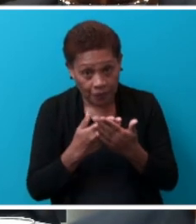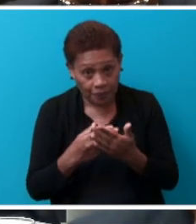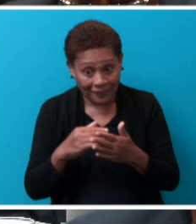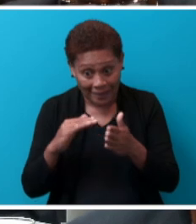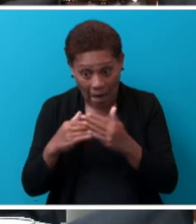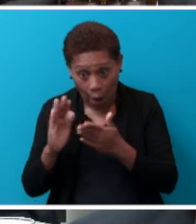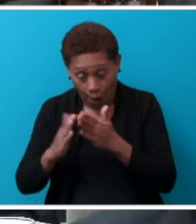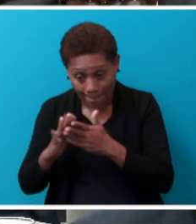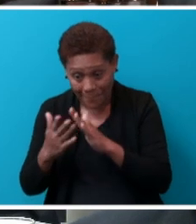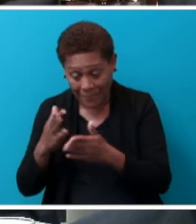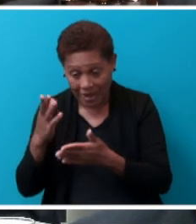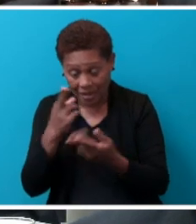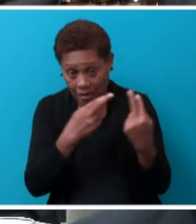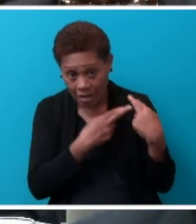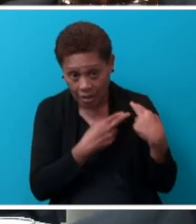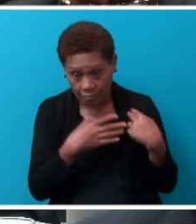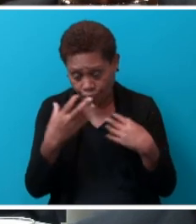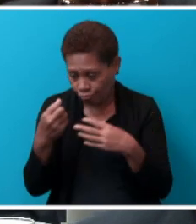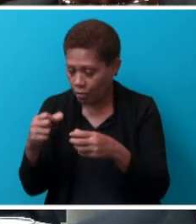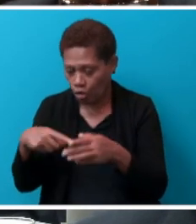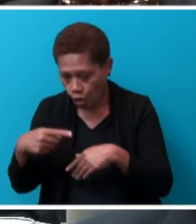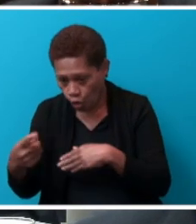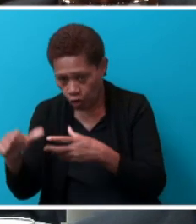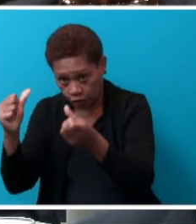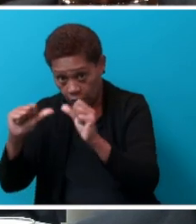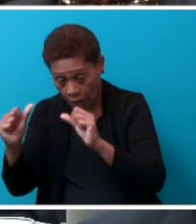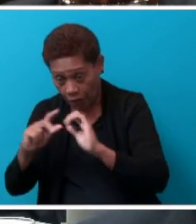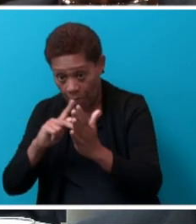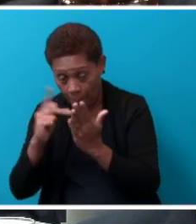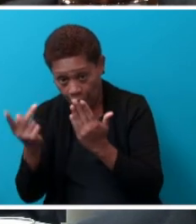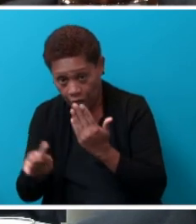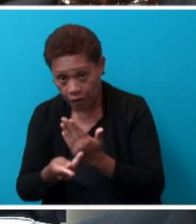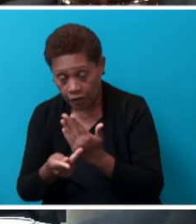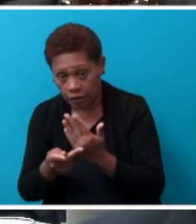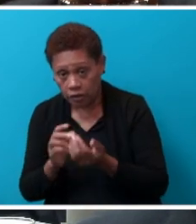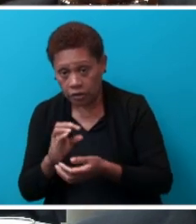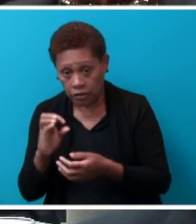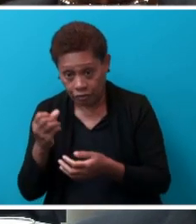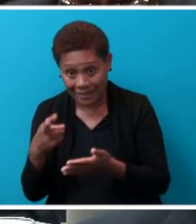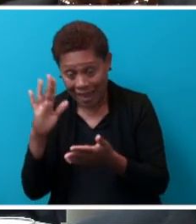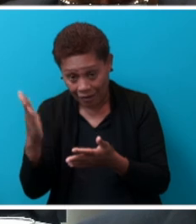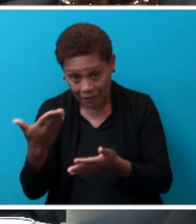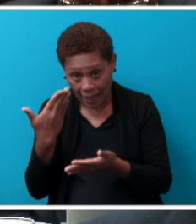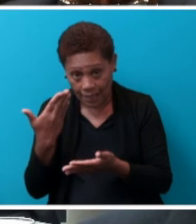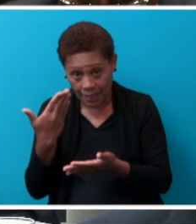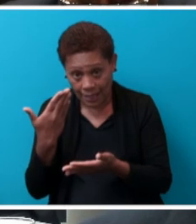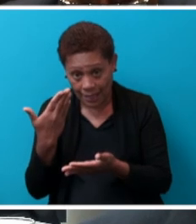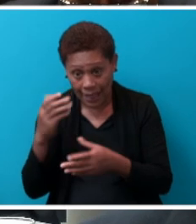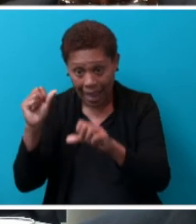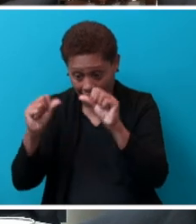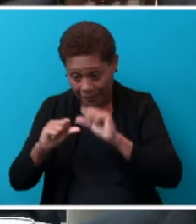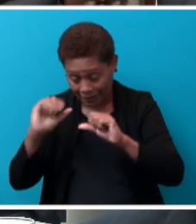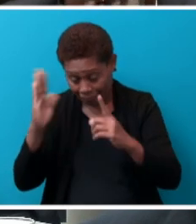the various technical assessments that are essential to the project, making certain that the results of these assessments align